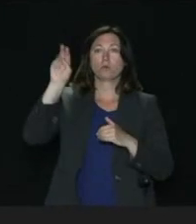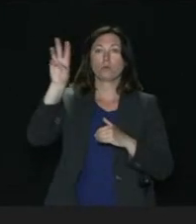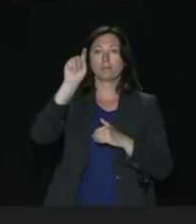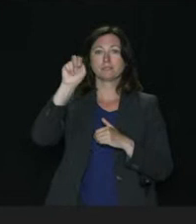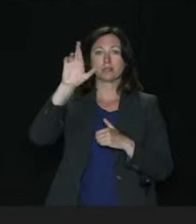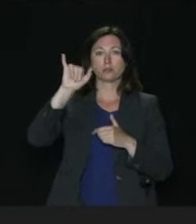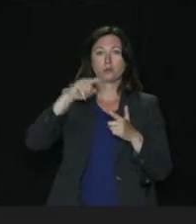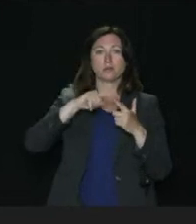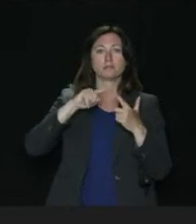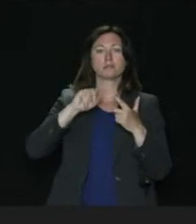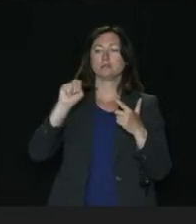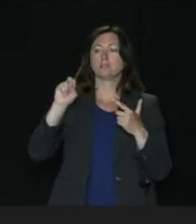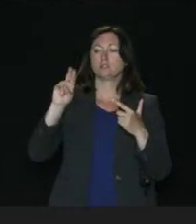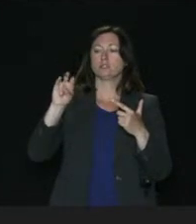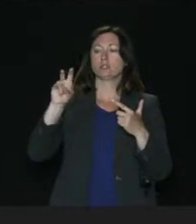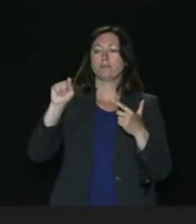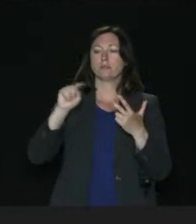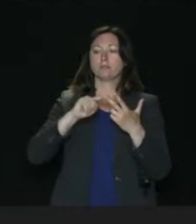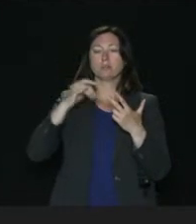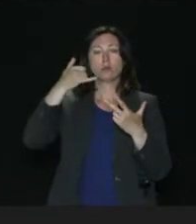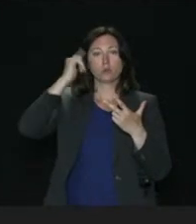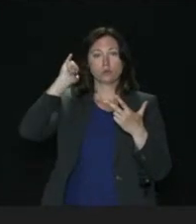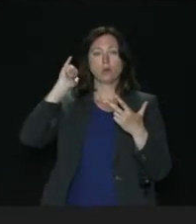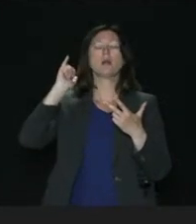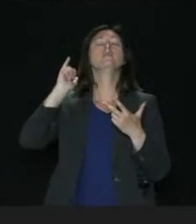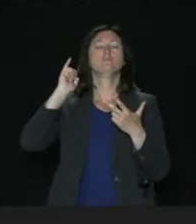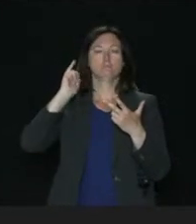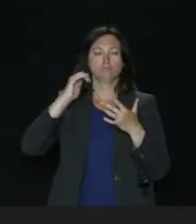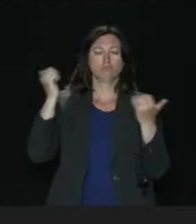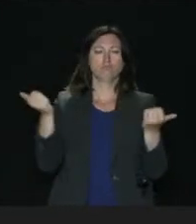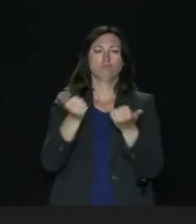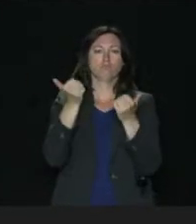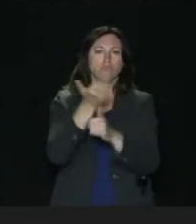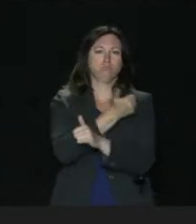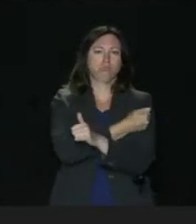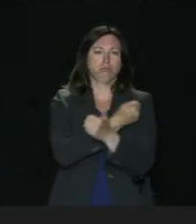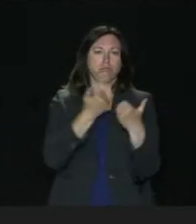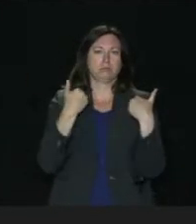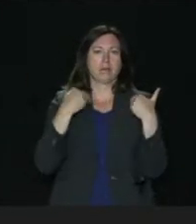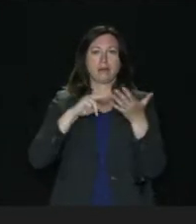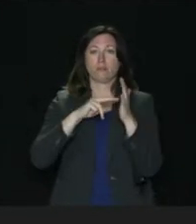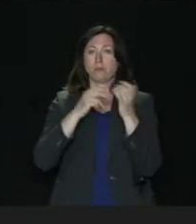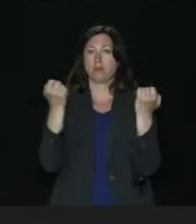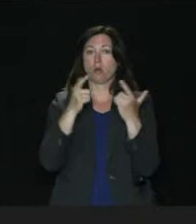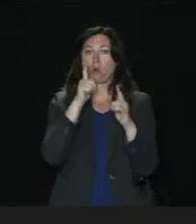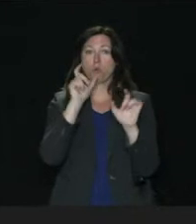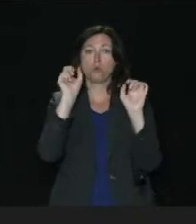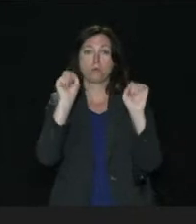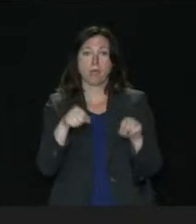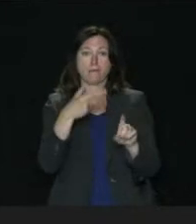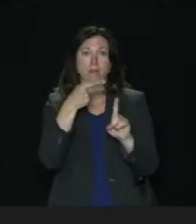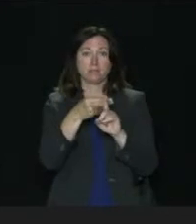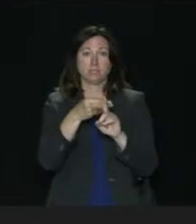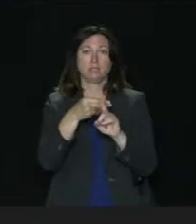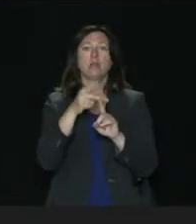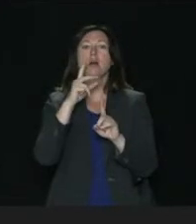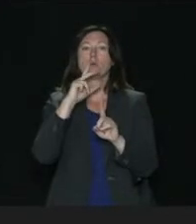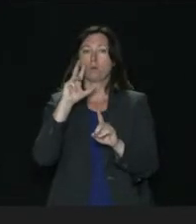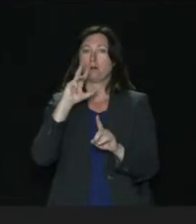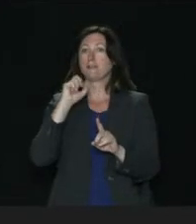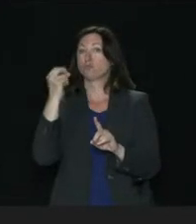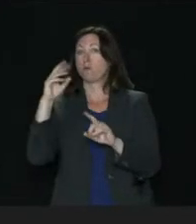and Yukon will have the vaccine supply needed to fully vaccinate their eligible population, 12 years of age and